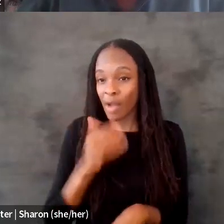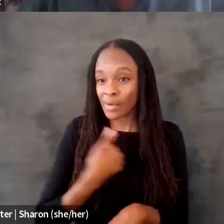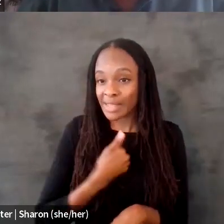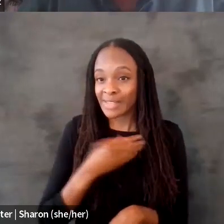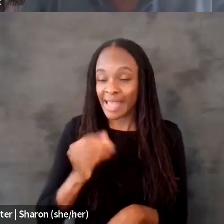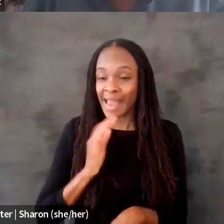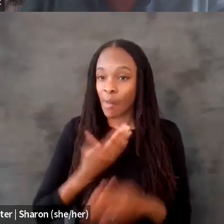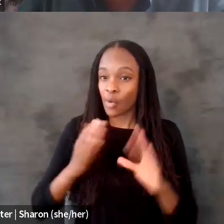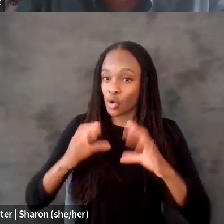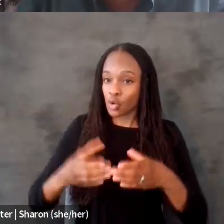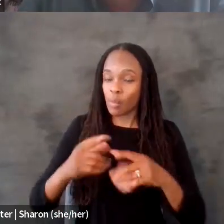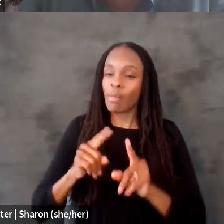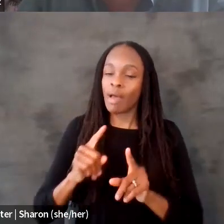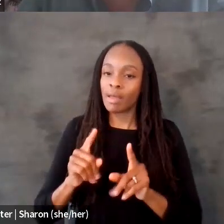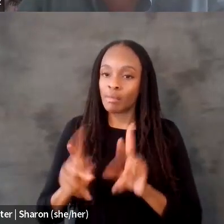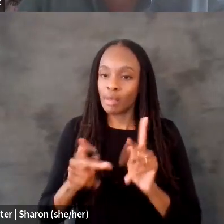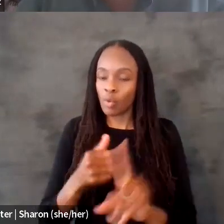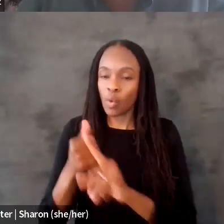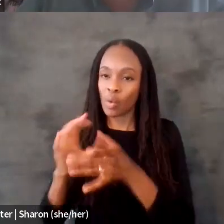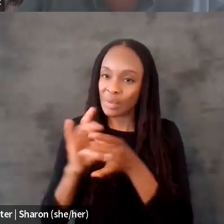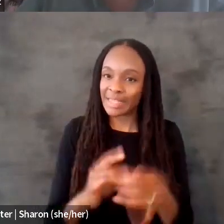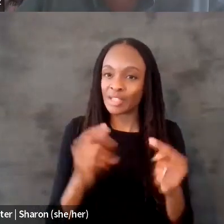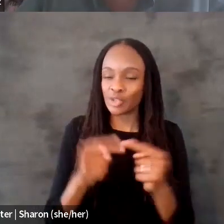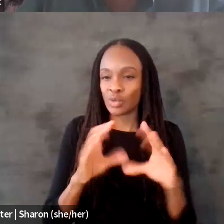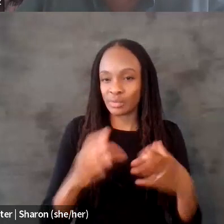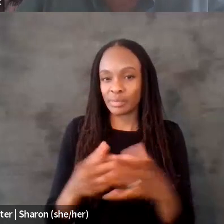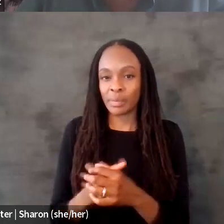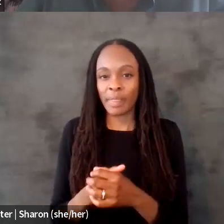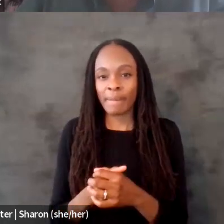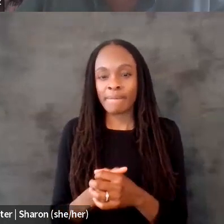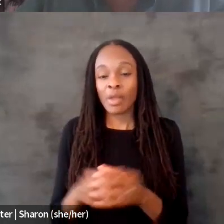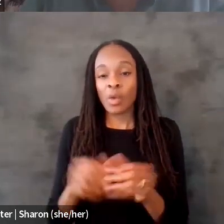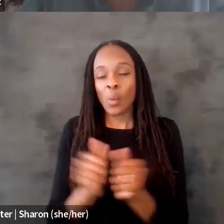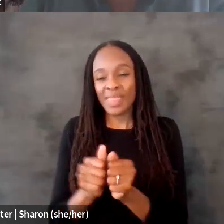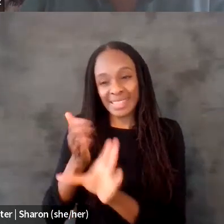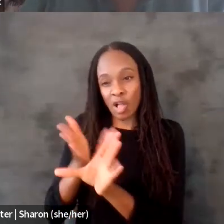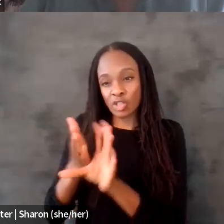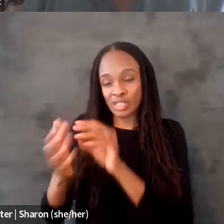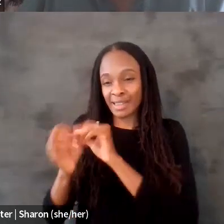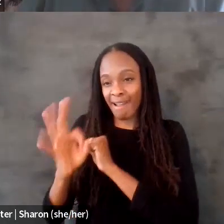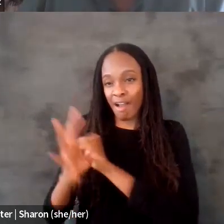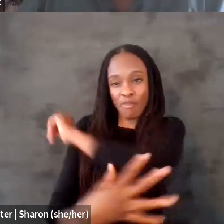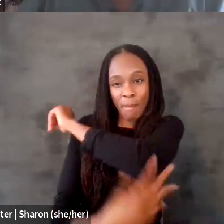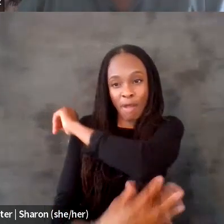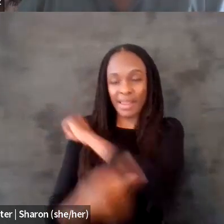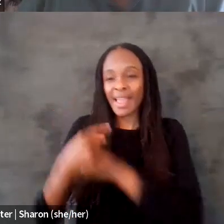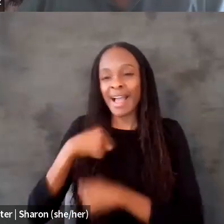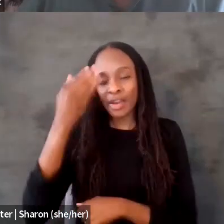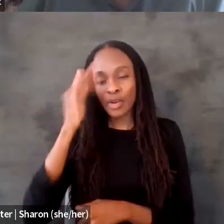populations, but for those that are related in the populations. When I taught the psychology of poverty, I don't know if people know this,